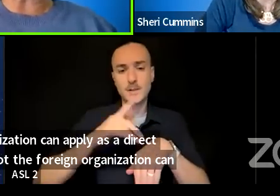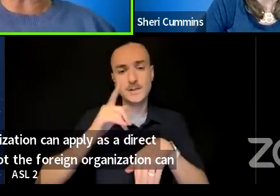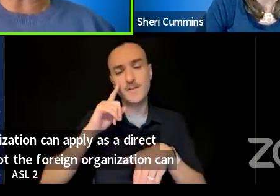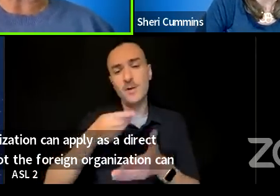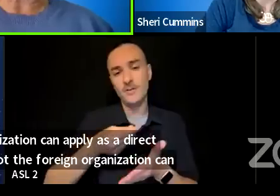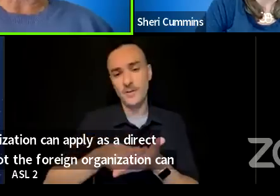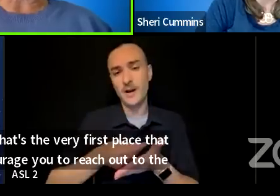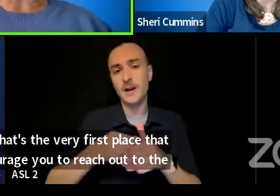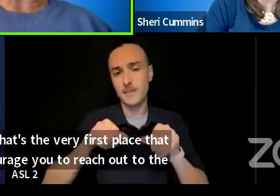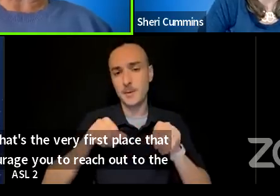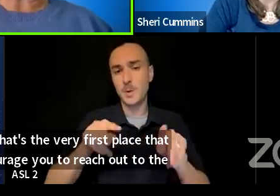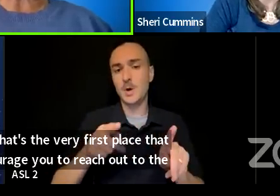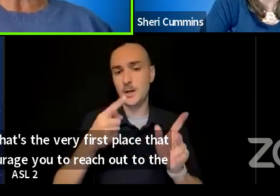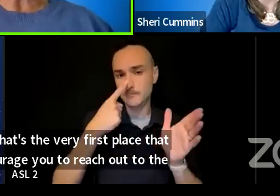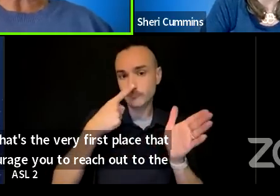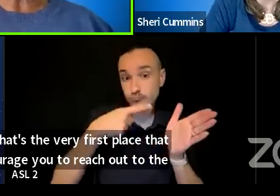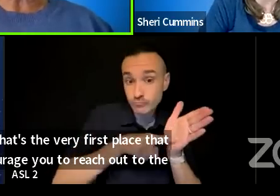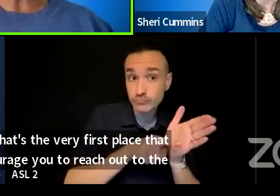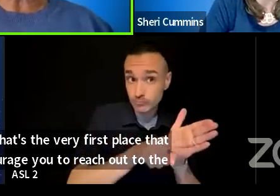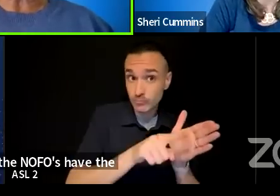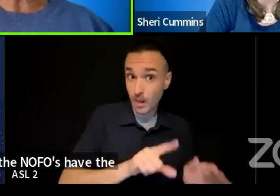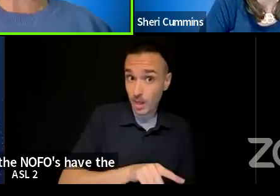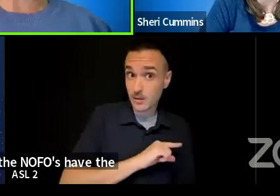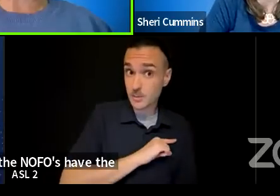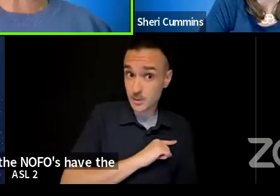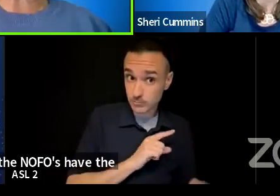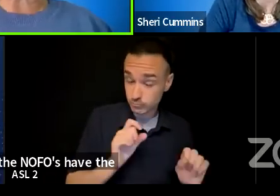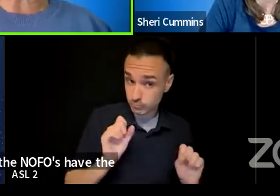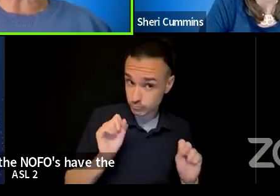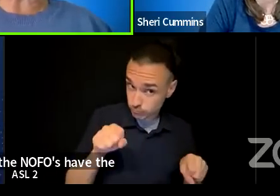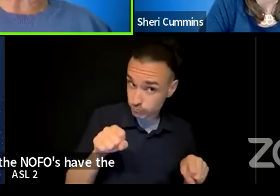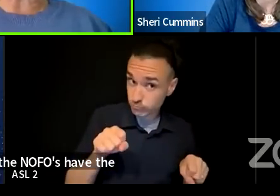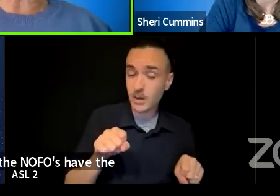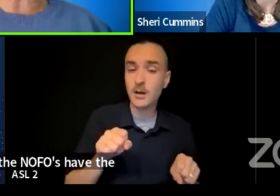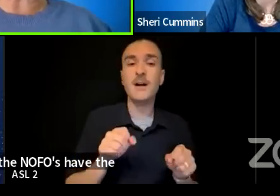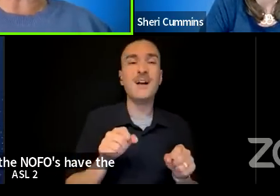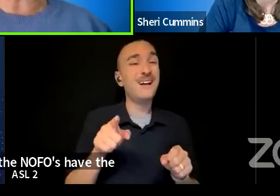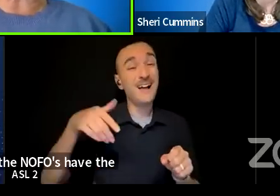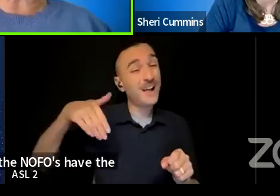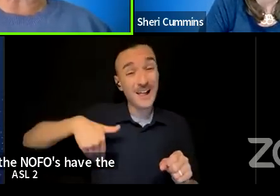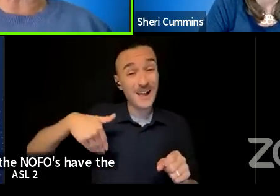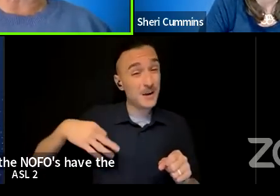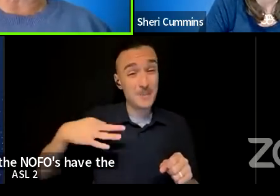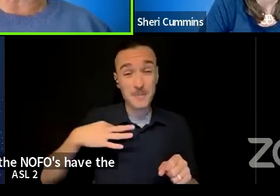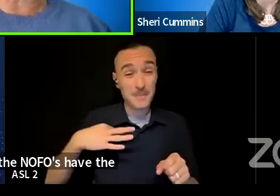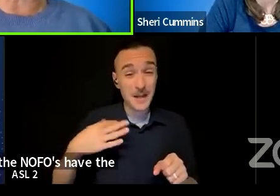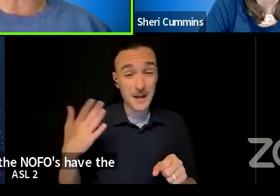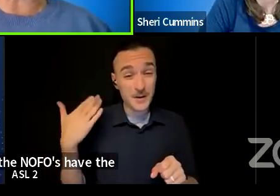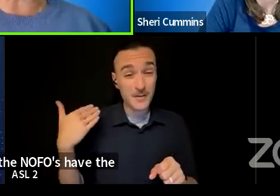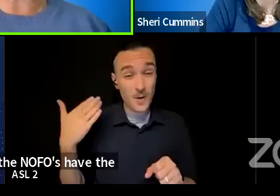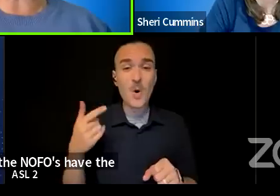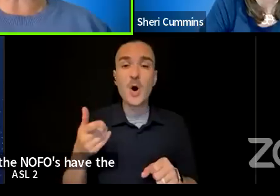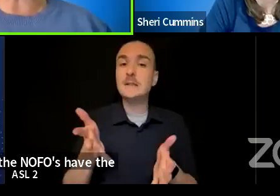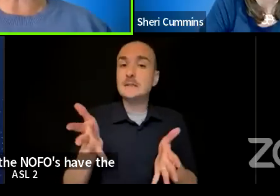or not you're eligible. And if you have not applied before, I would highly encourage you to make